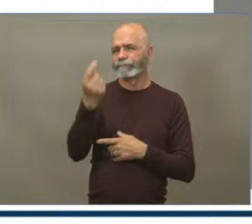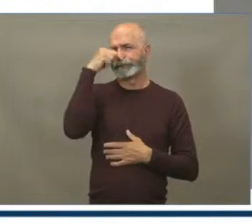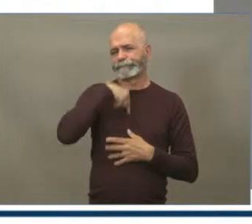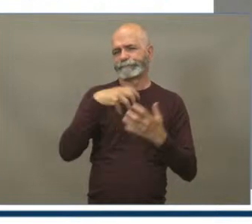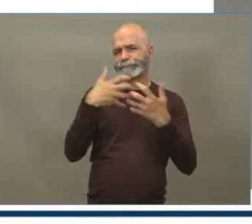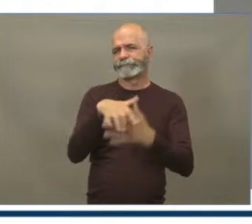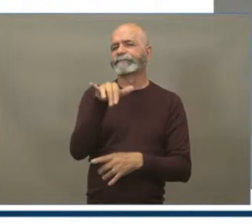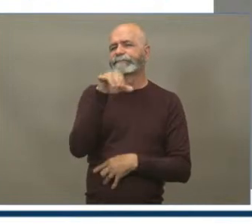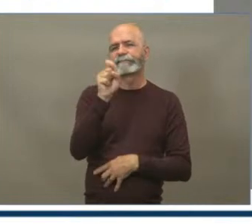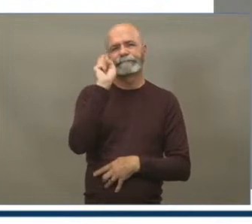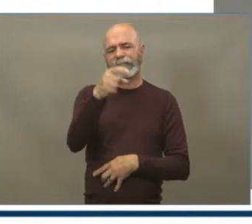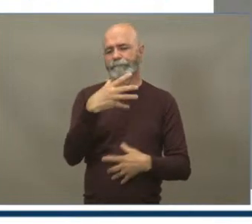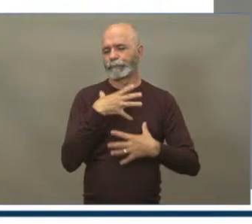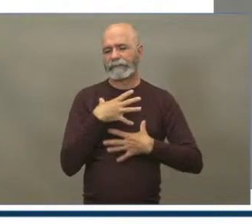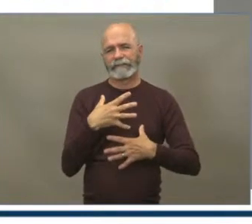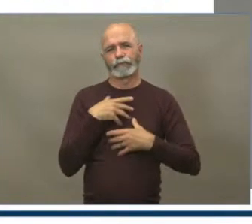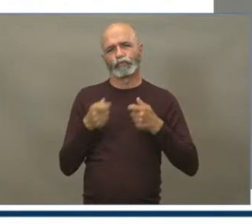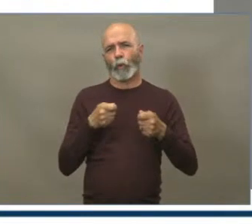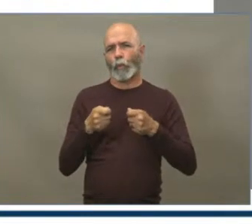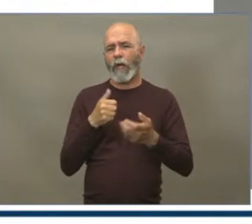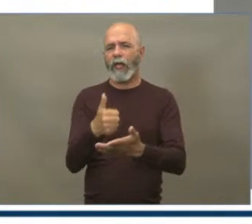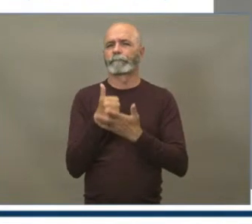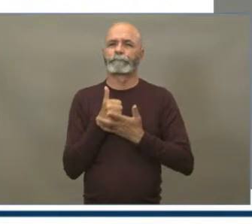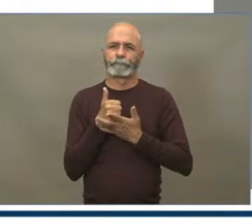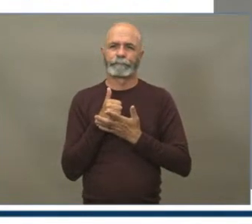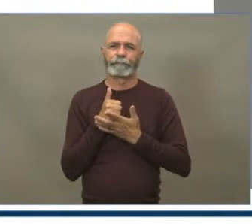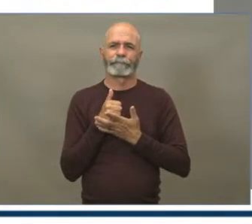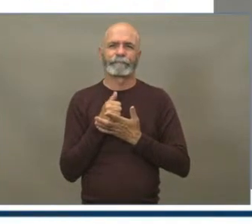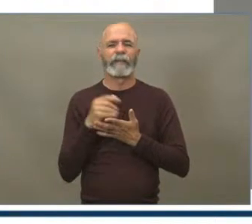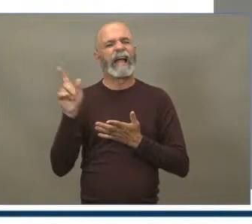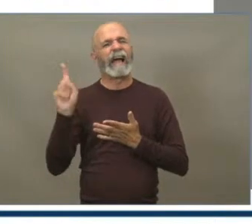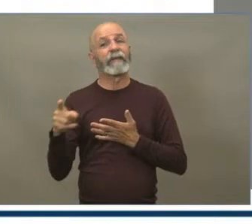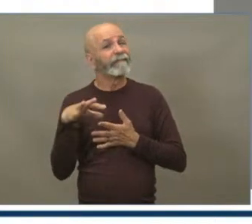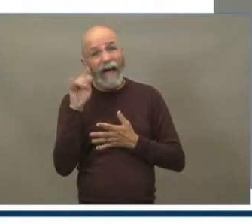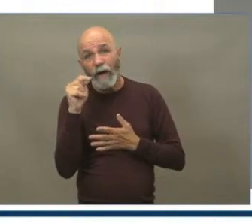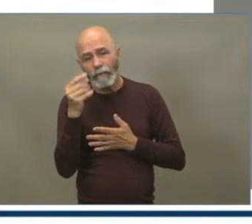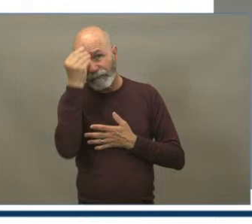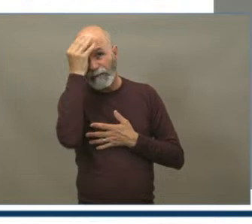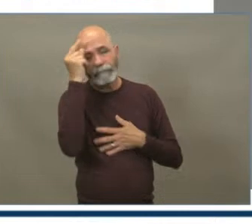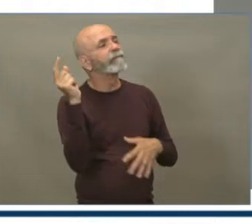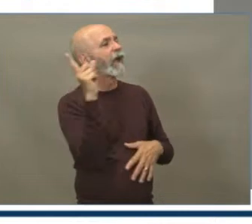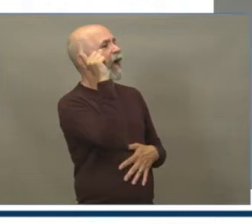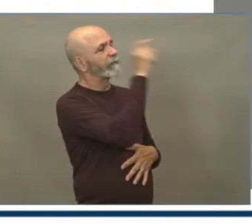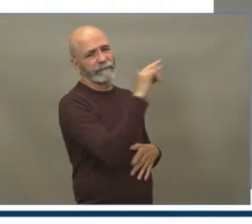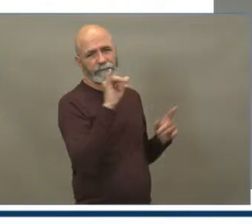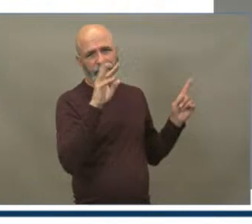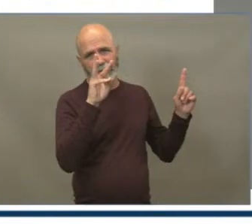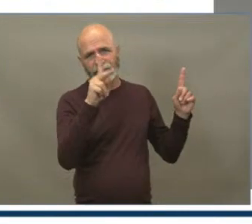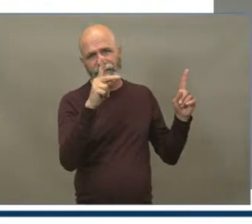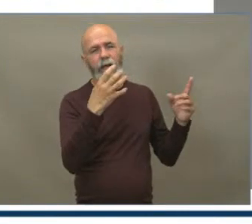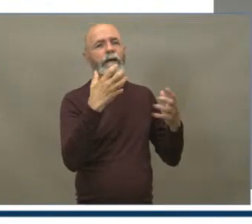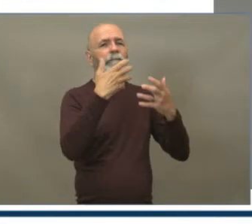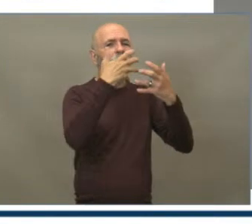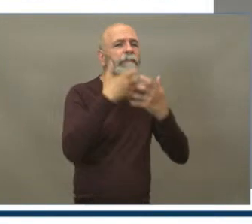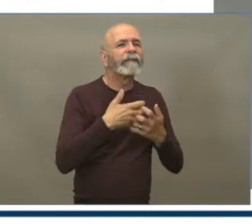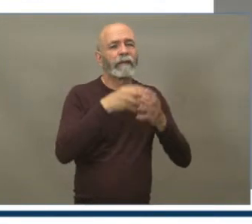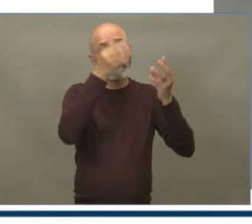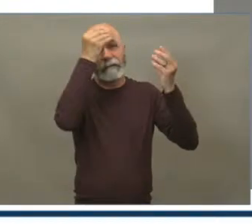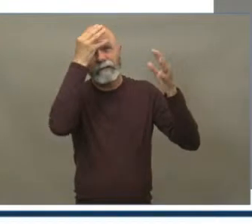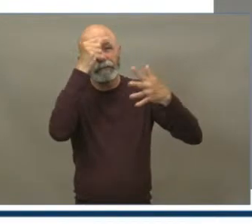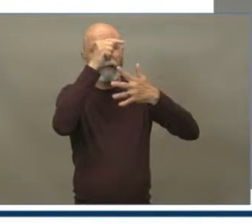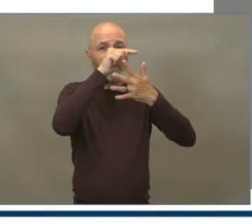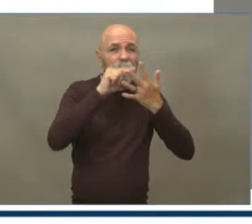to ask the NSH and the IWK about the specific number of ventilator beds that they would have. Certainly, I know that